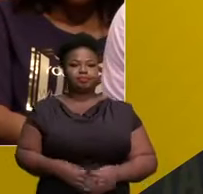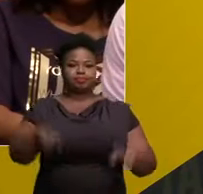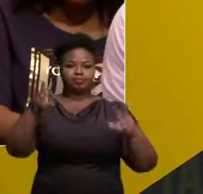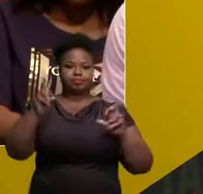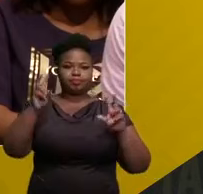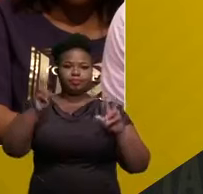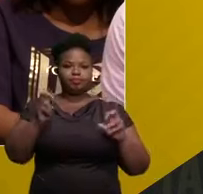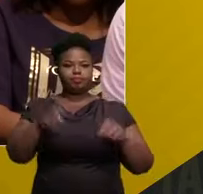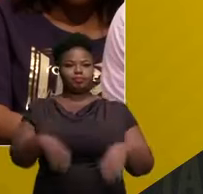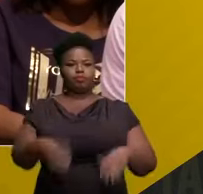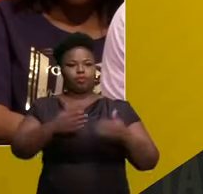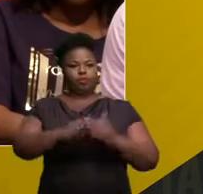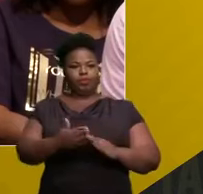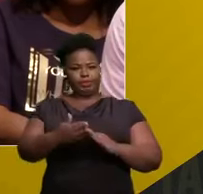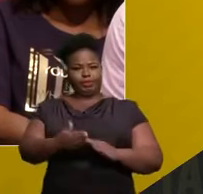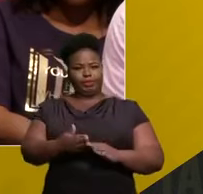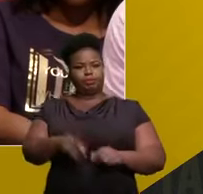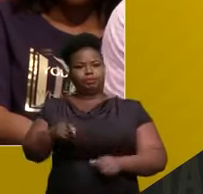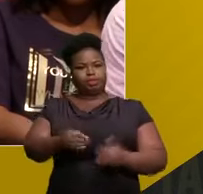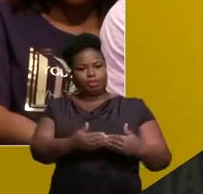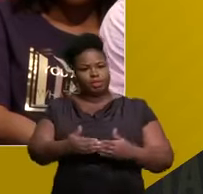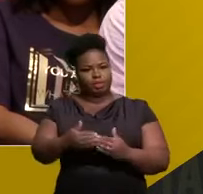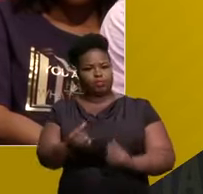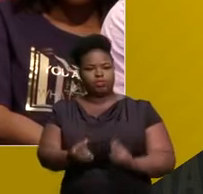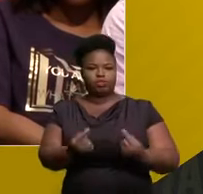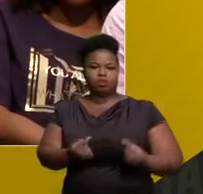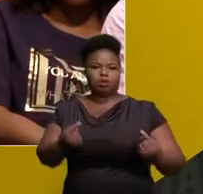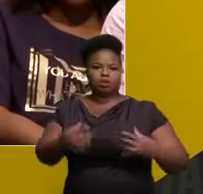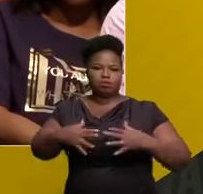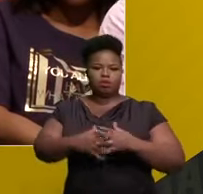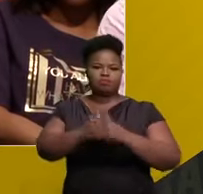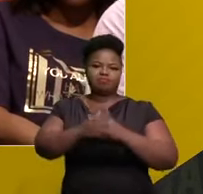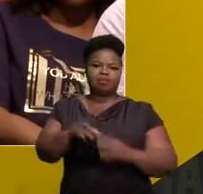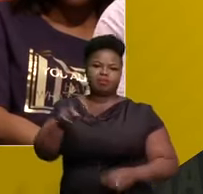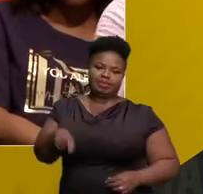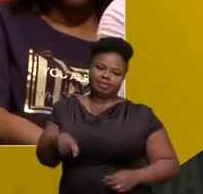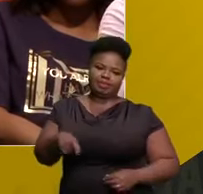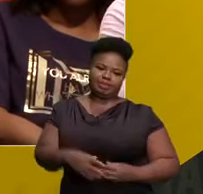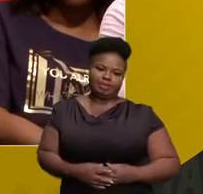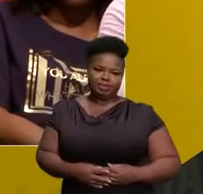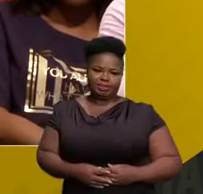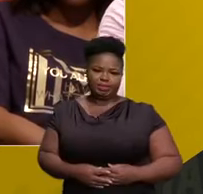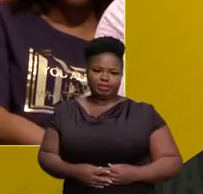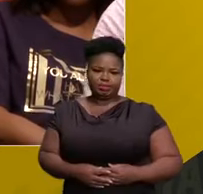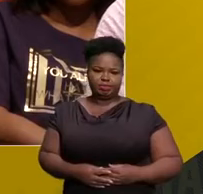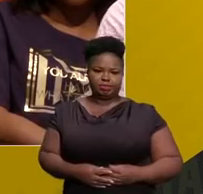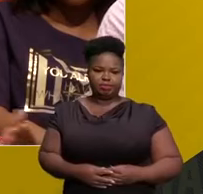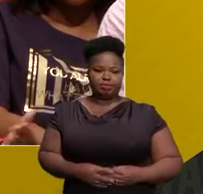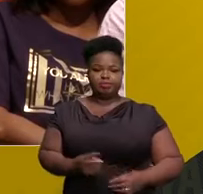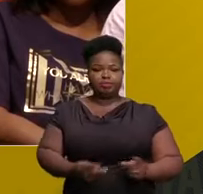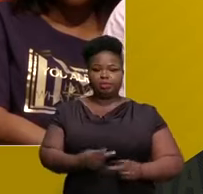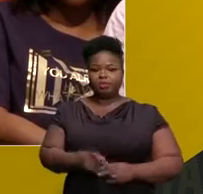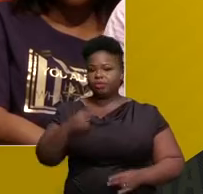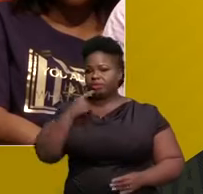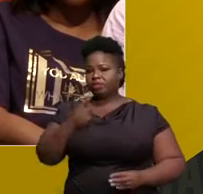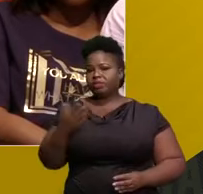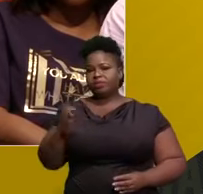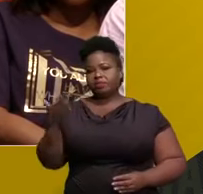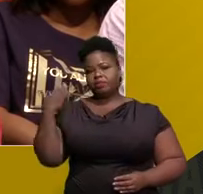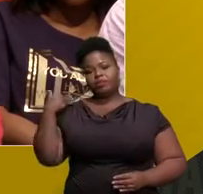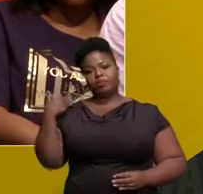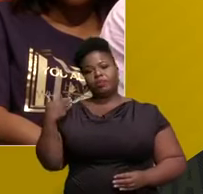community ya tlokomelana. Ya tlokomelana. There should be unity among ourselves. Yeah. And ska uchilo ntato ga ba